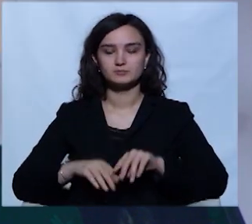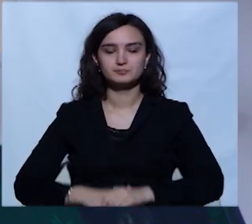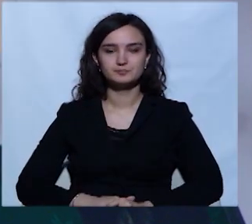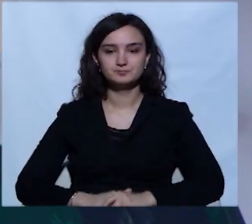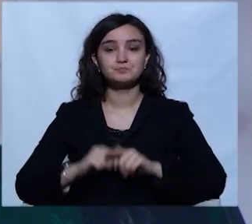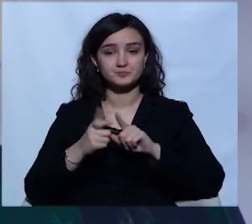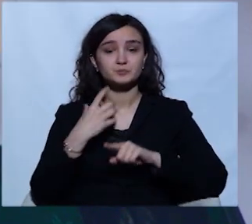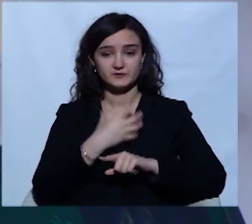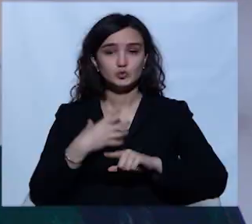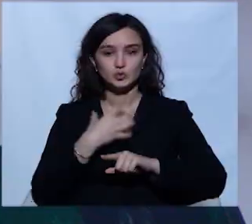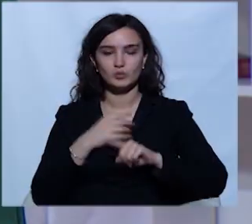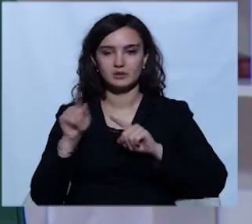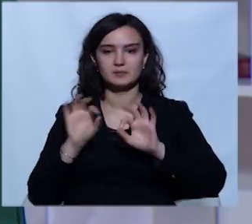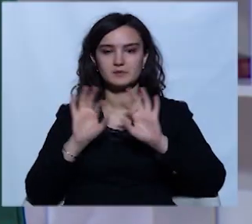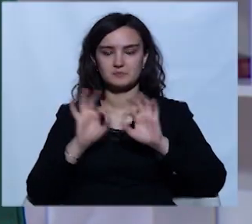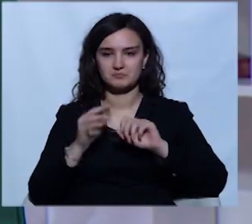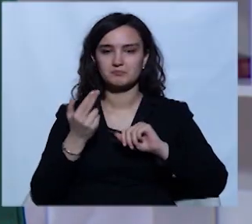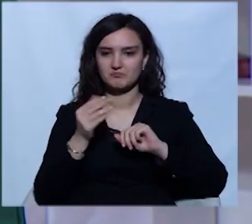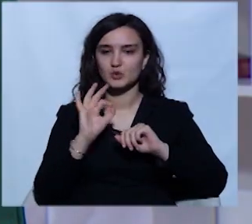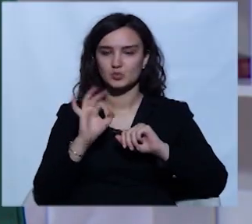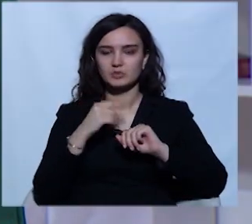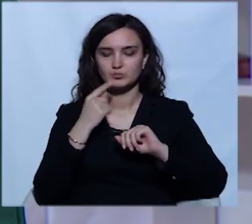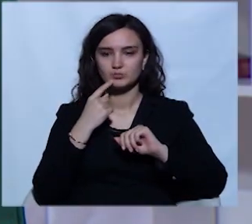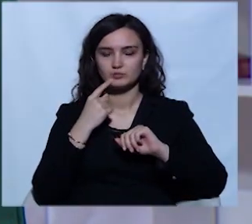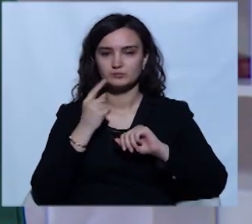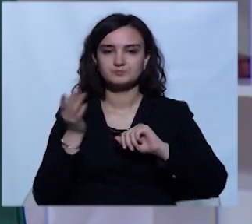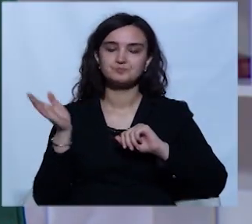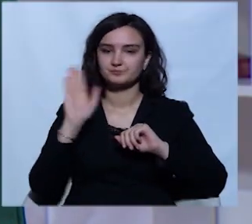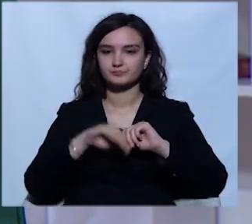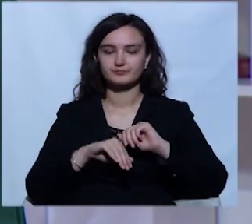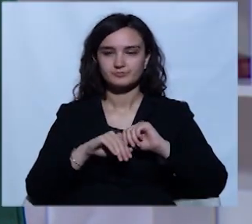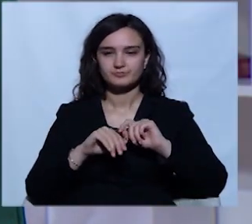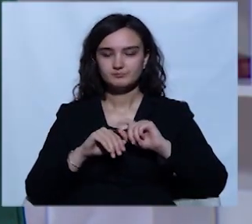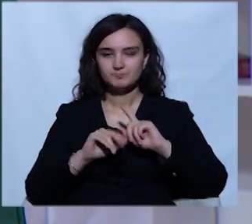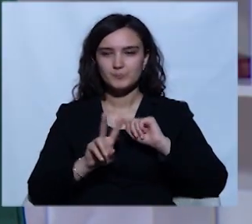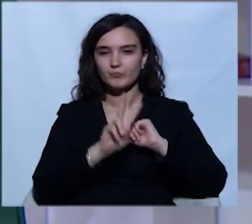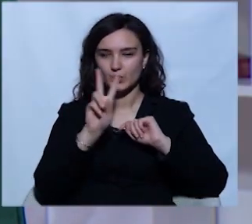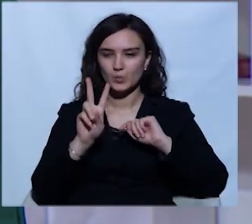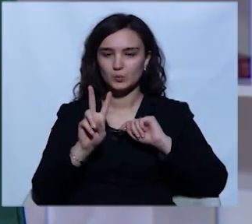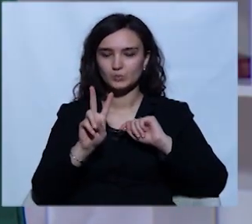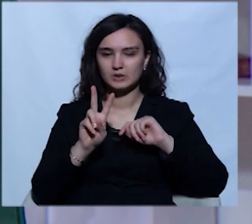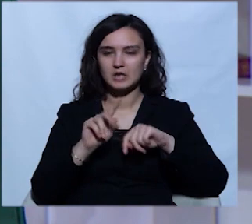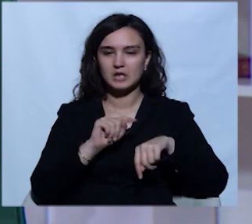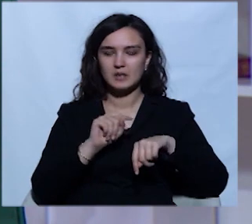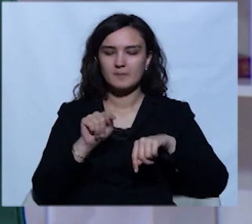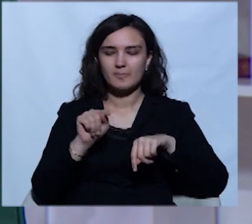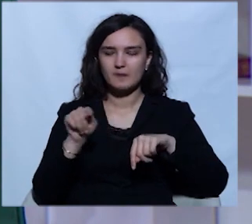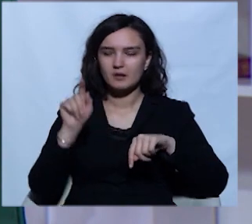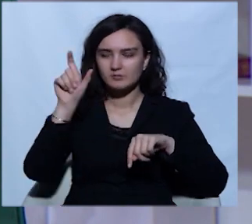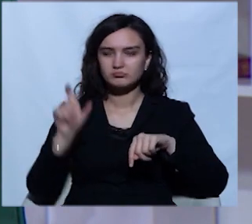it's important to look at it. Oh, well said. So let's dive into our specific author of the